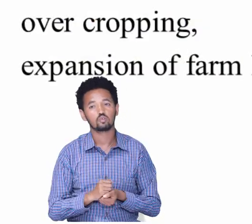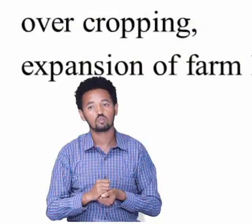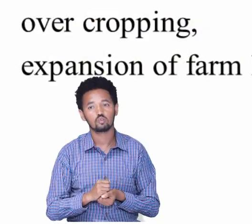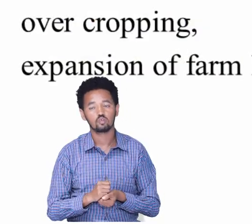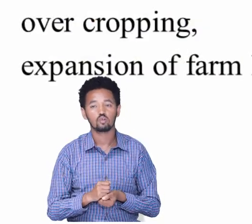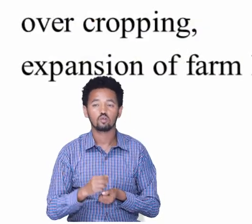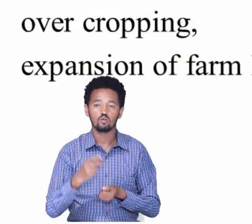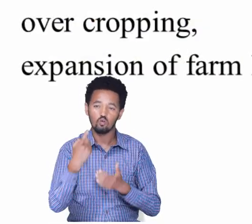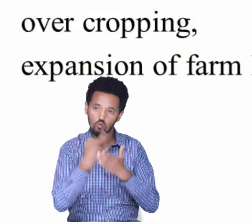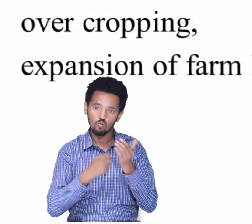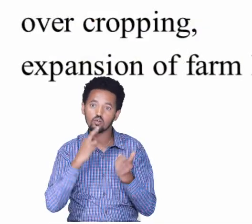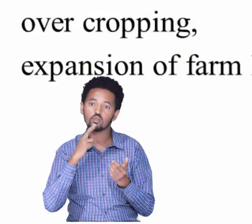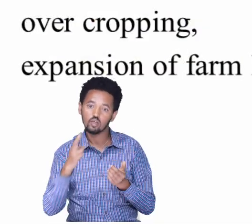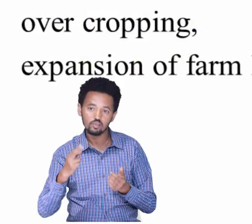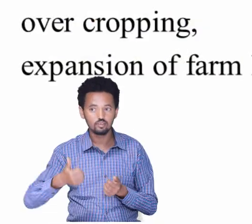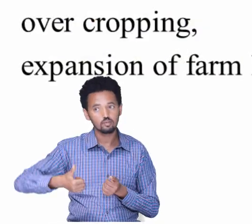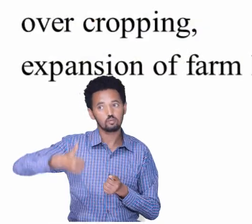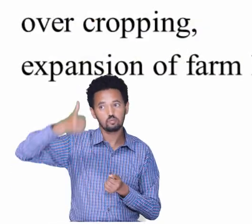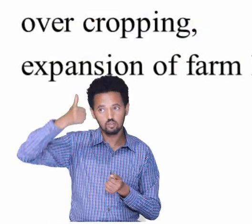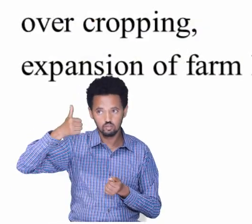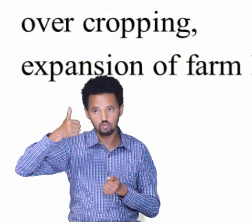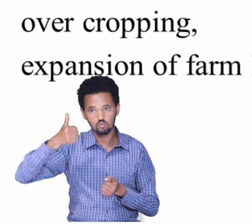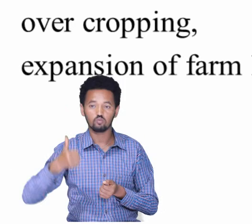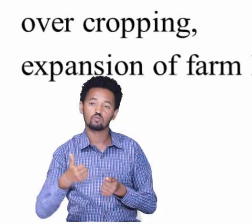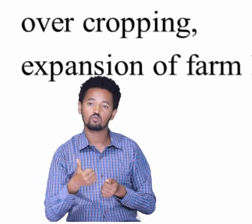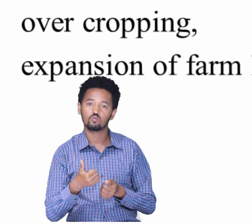What are the major causes of drought?